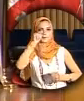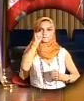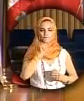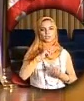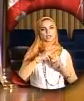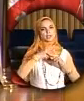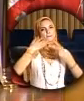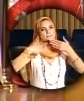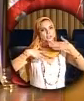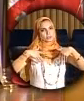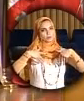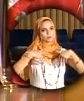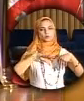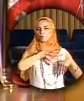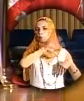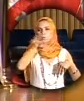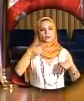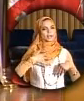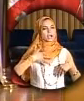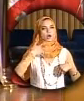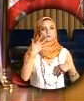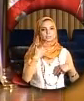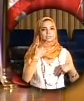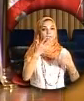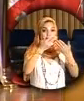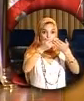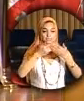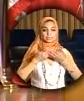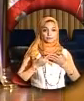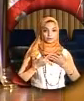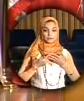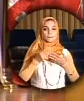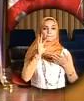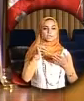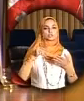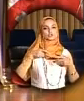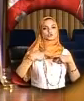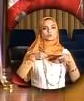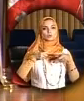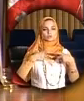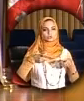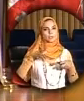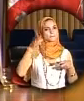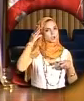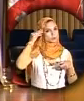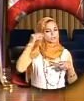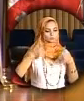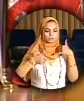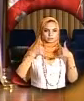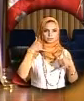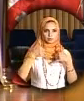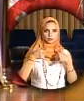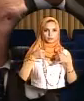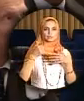the hope of the disabled by increasing their confidence, their independence, and by giving them a sense of control in their